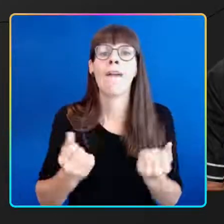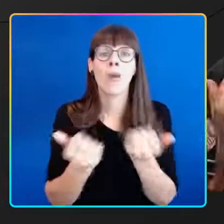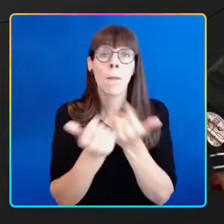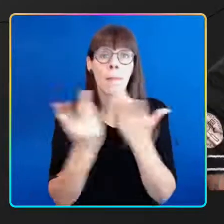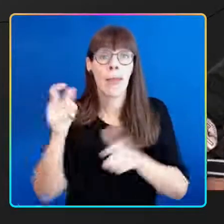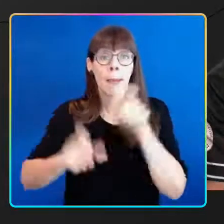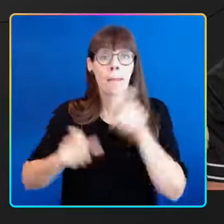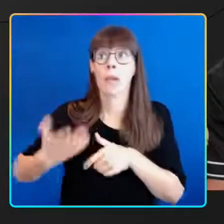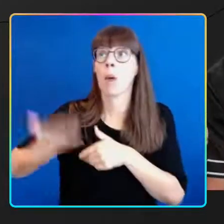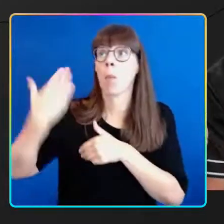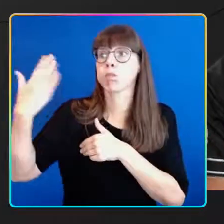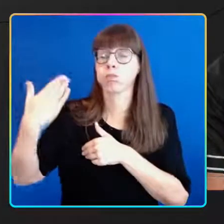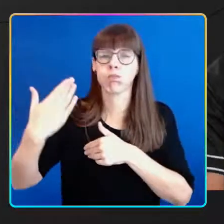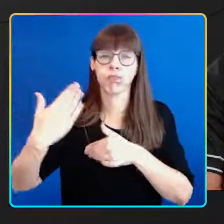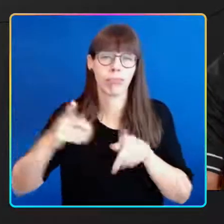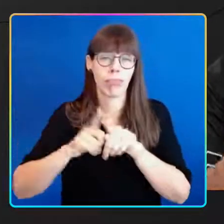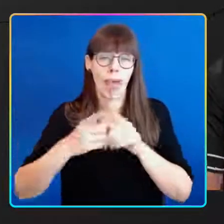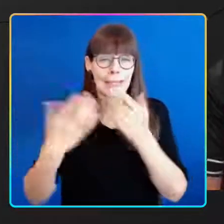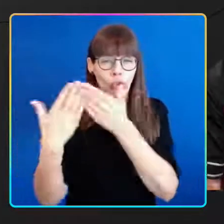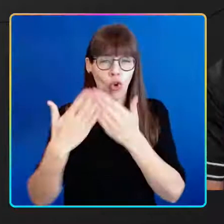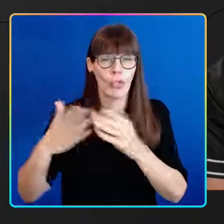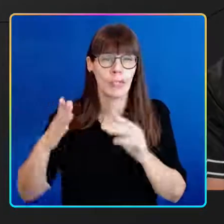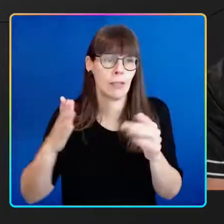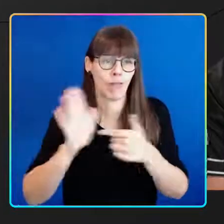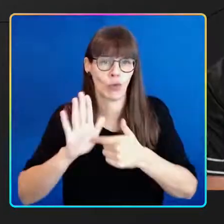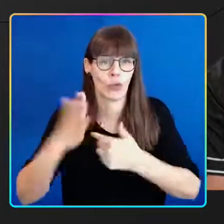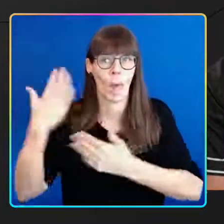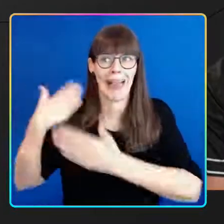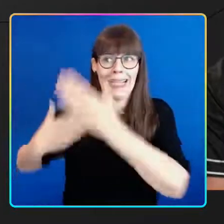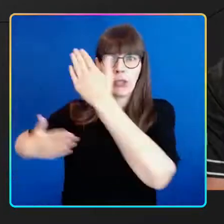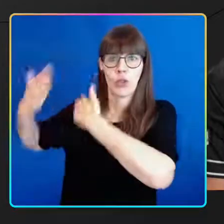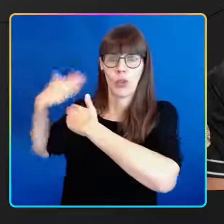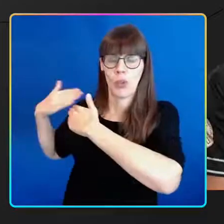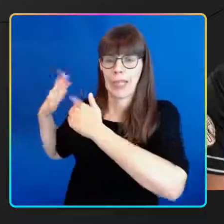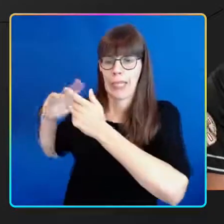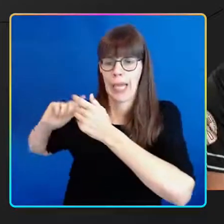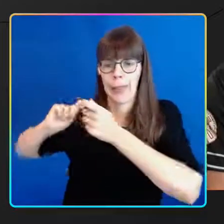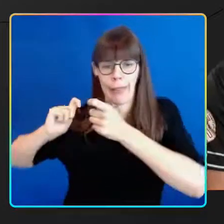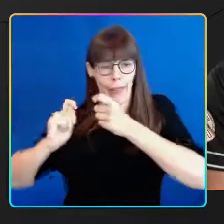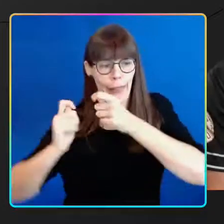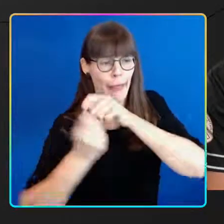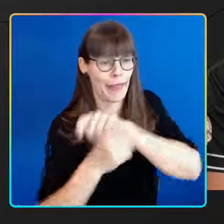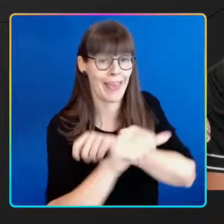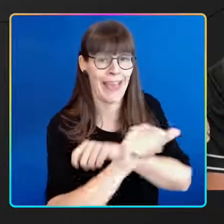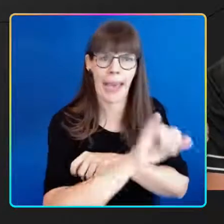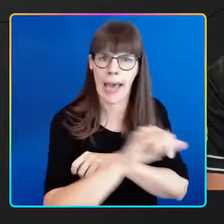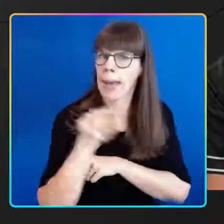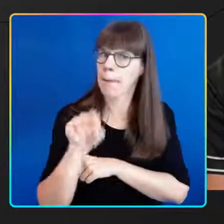studied like history and then moved to AI.